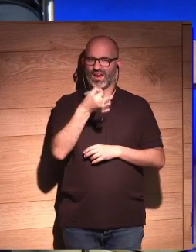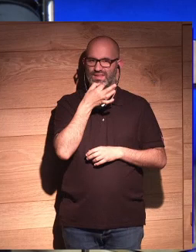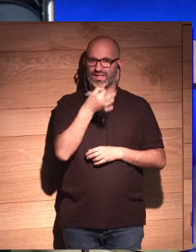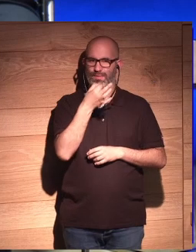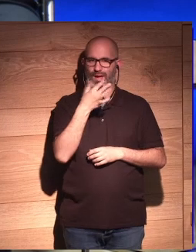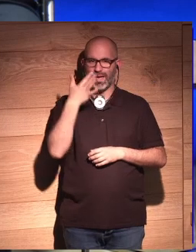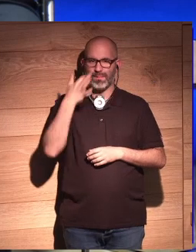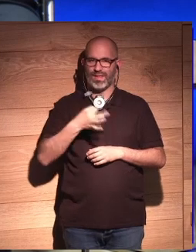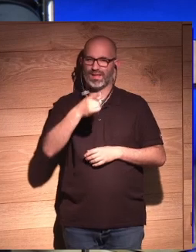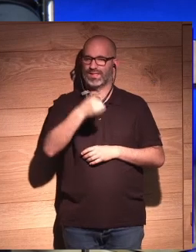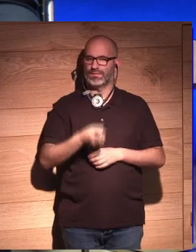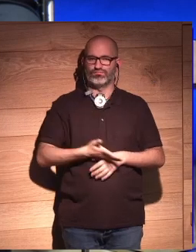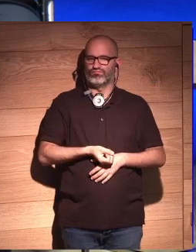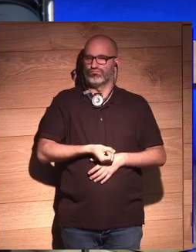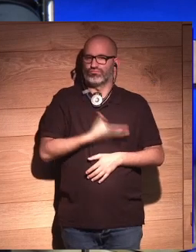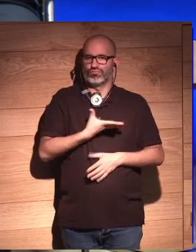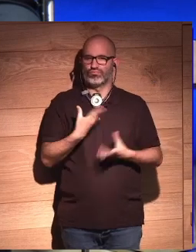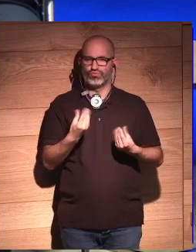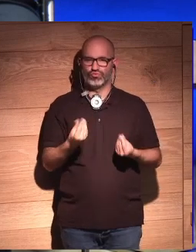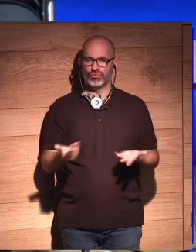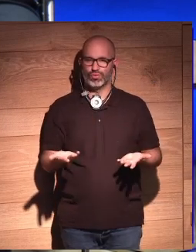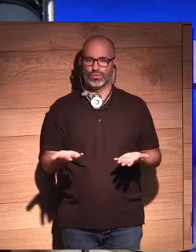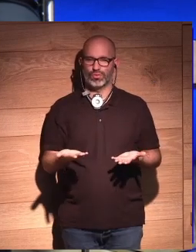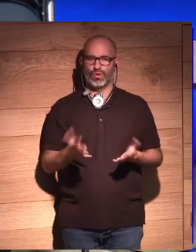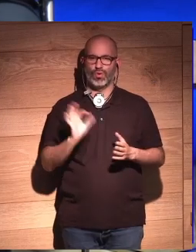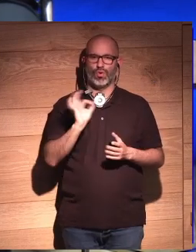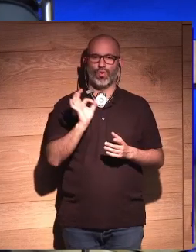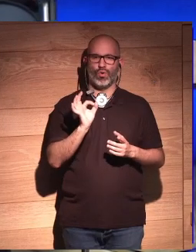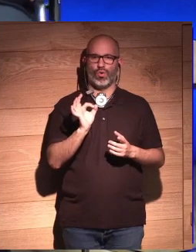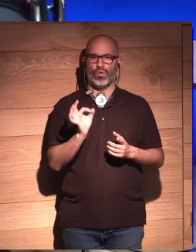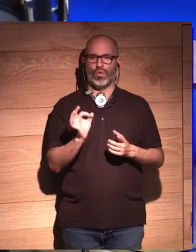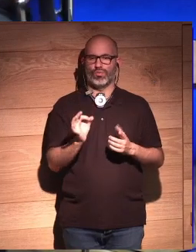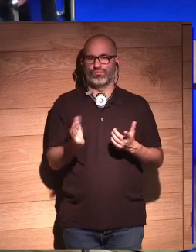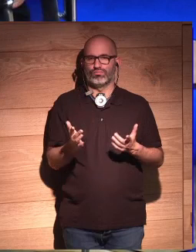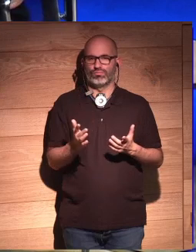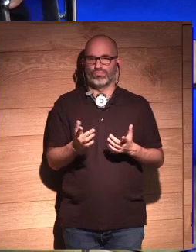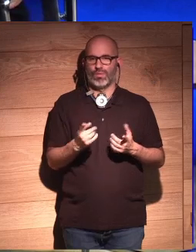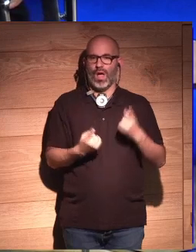you treasure the experience of seeing it in VR? Like In VR. Yeah.